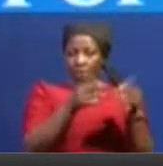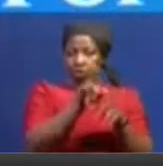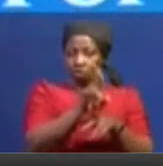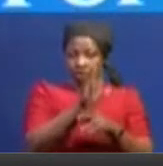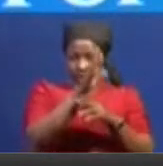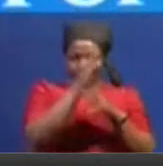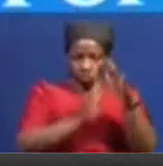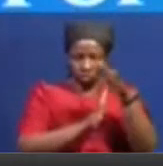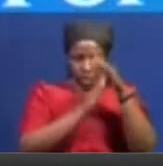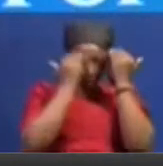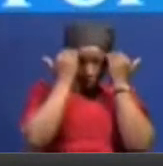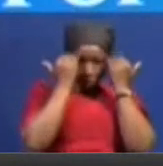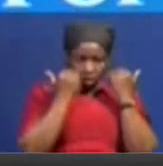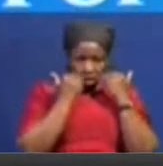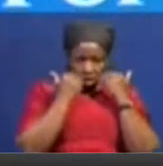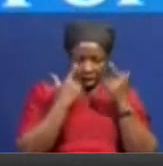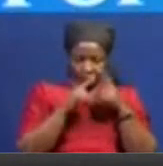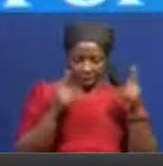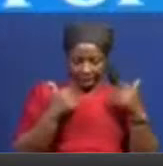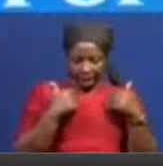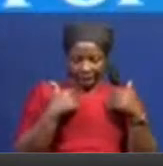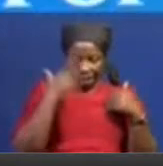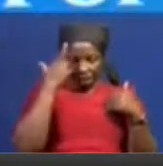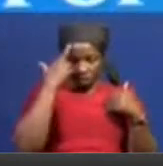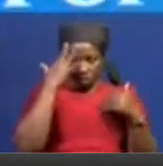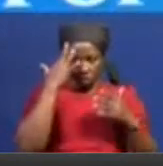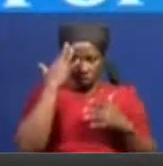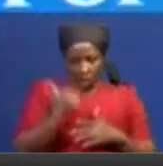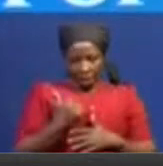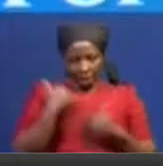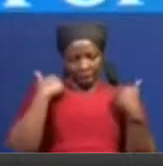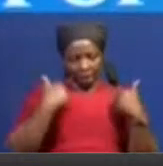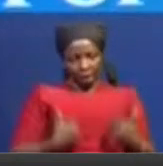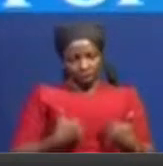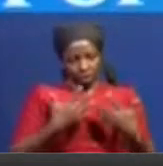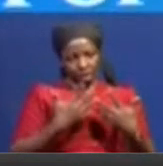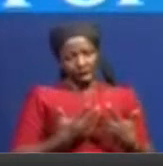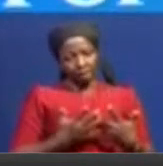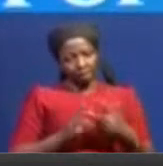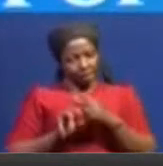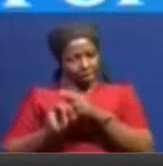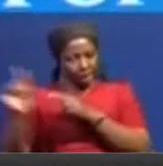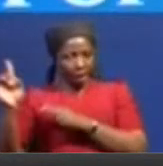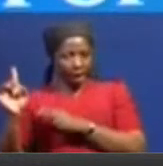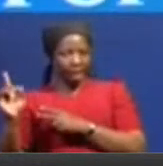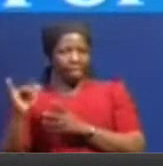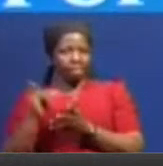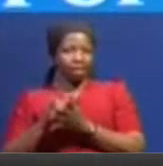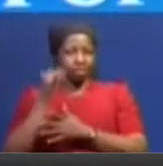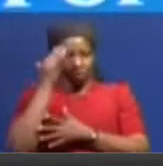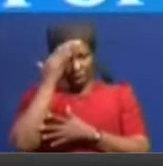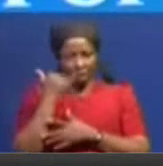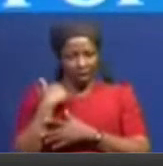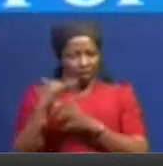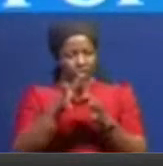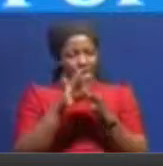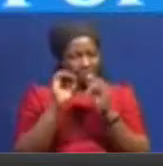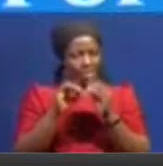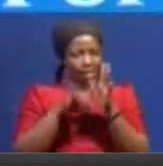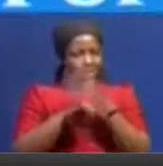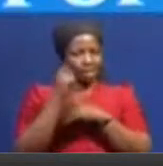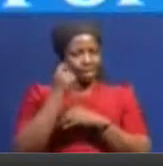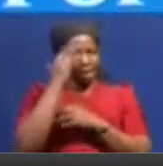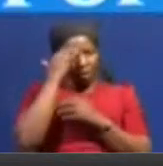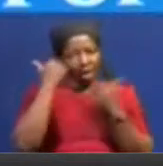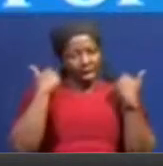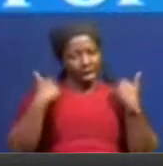Bomas. I'm running away. And that is what caused disunity within Kenyans, because they don't know why. It is not somewhere. It is, I would